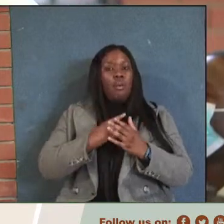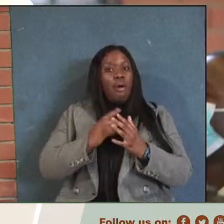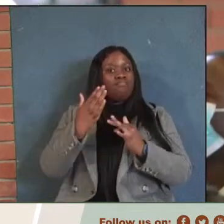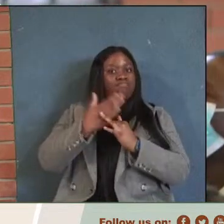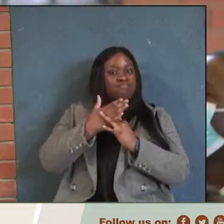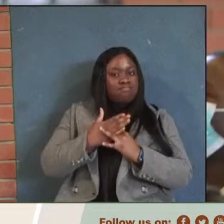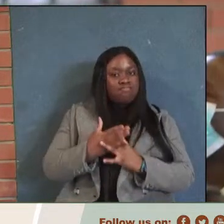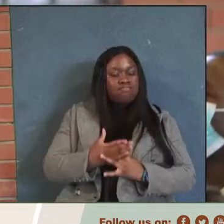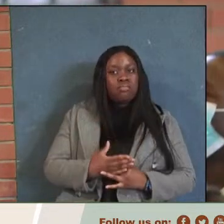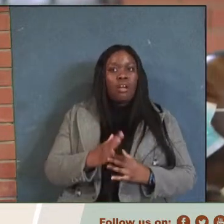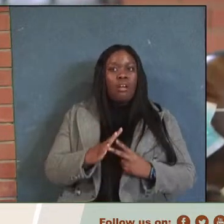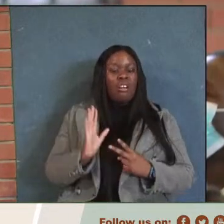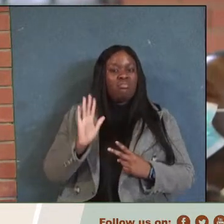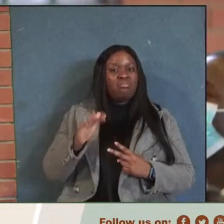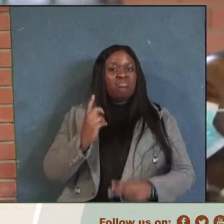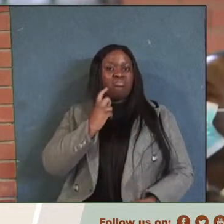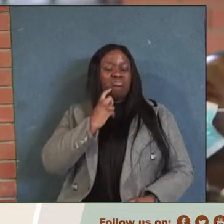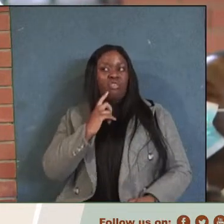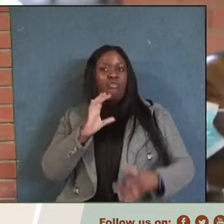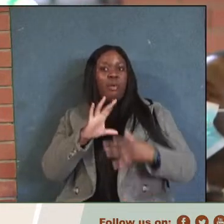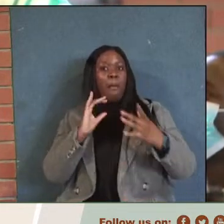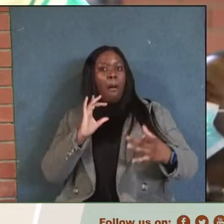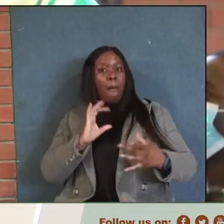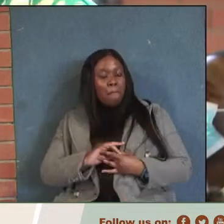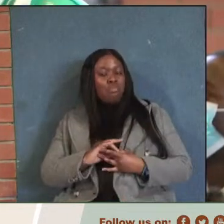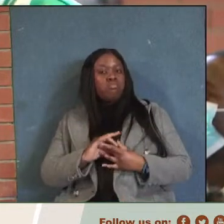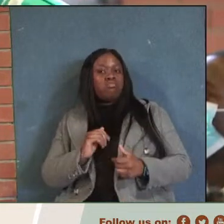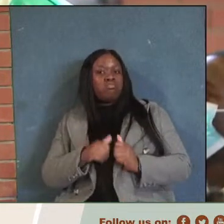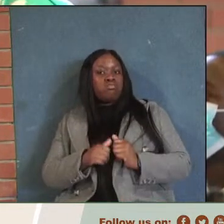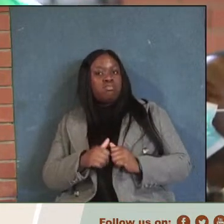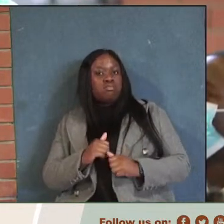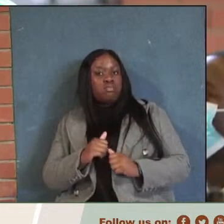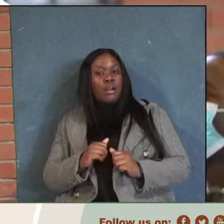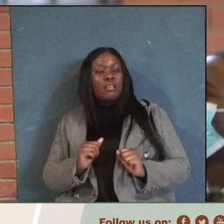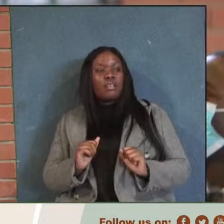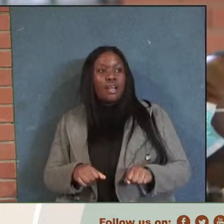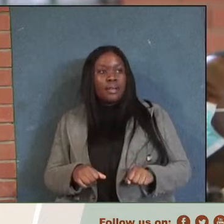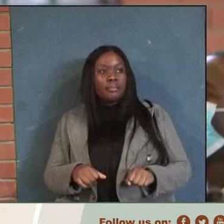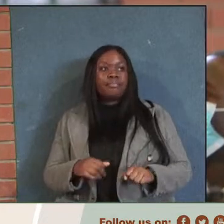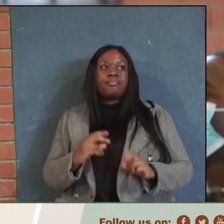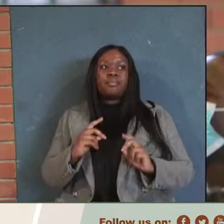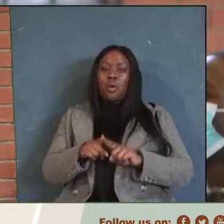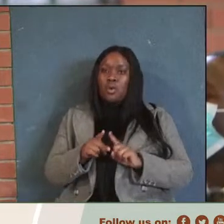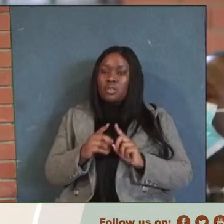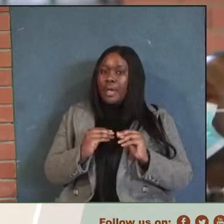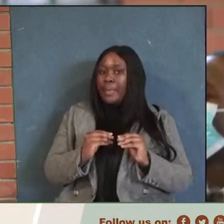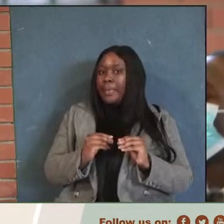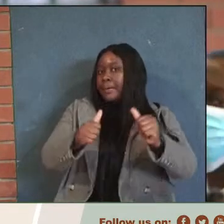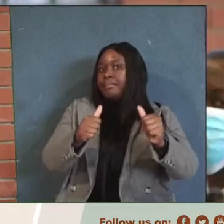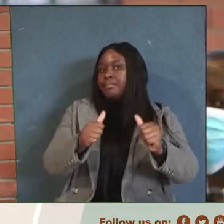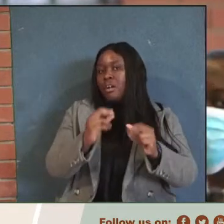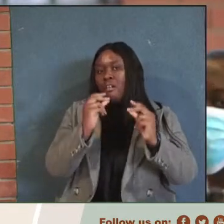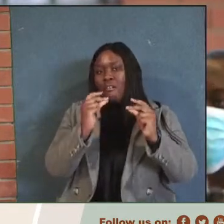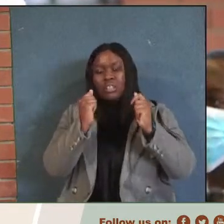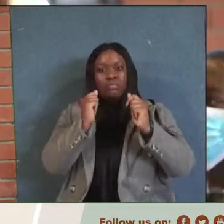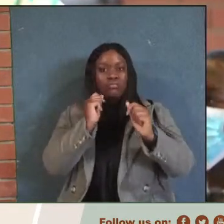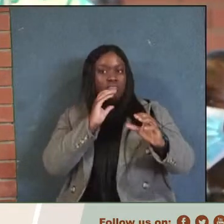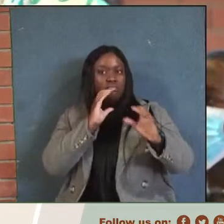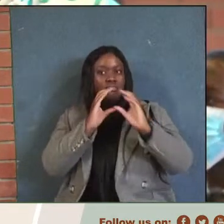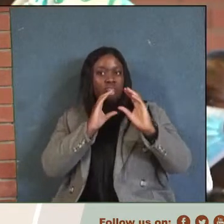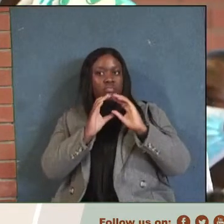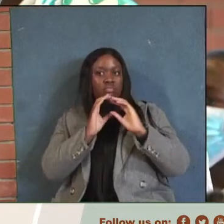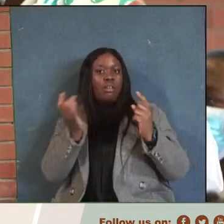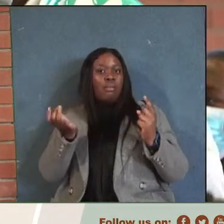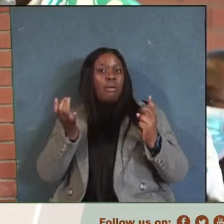accessibility, convenience, and efficiency for users. It allows streamless processes, faster communication, and